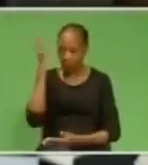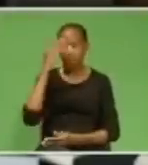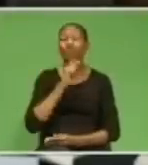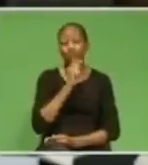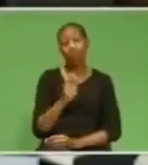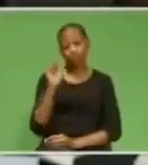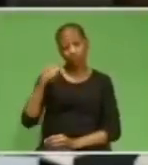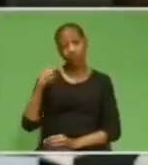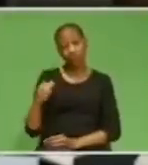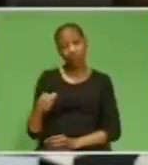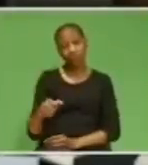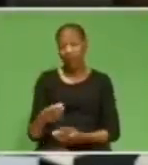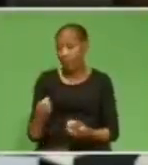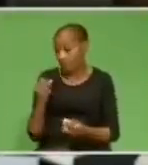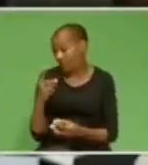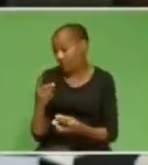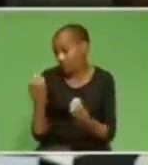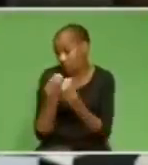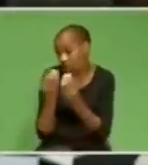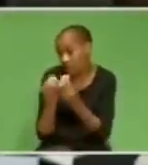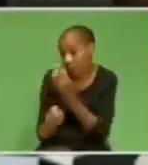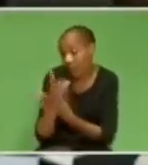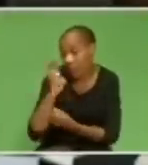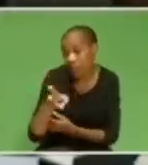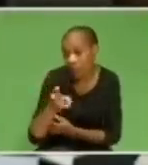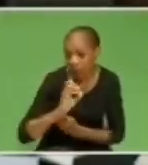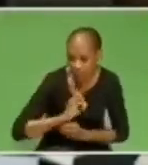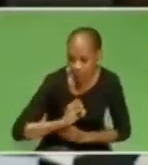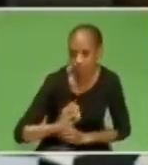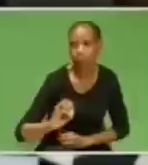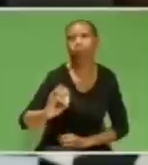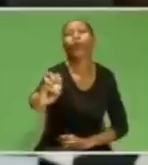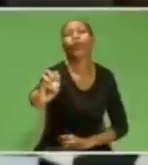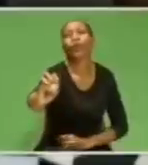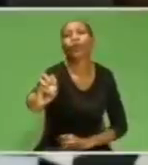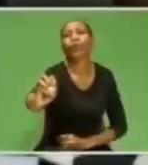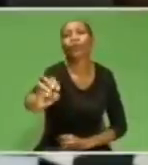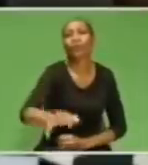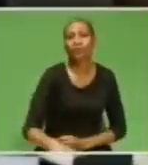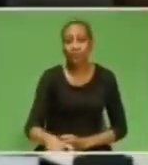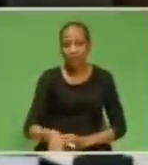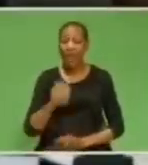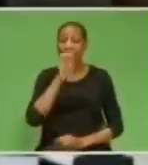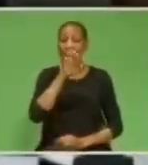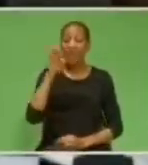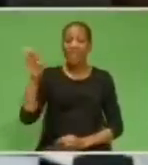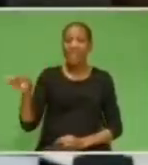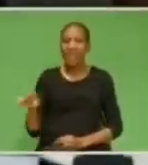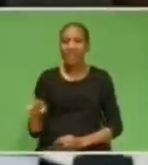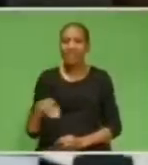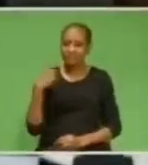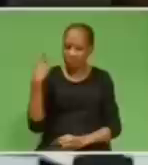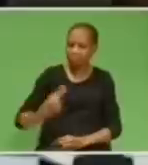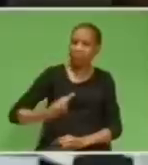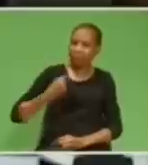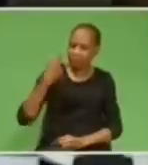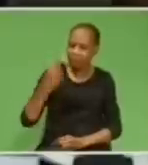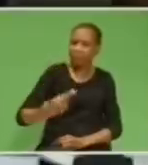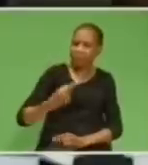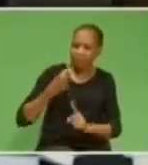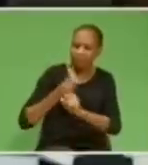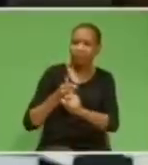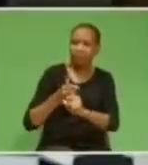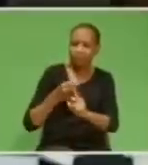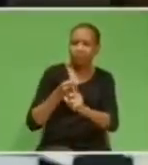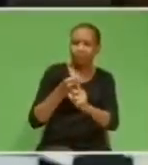true, but is there something that's going to happen? Zero. The EFF has consistently advanced the cause of